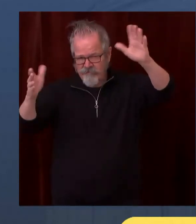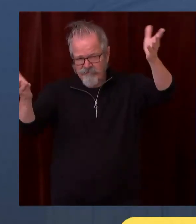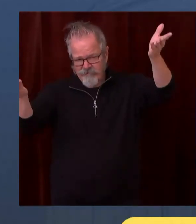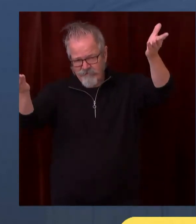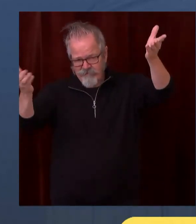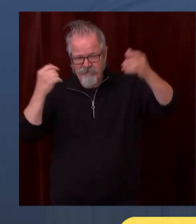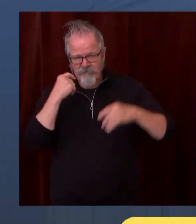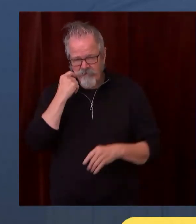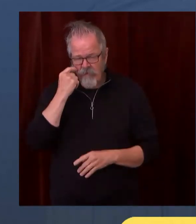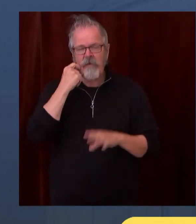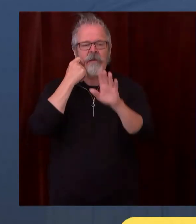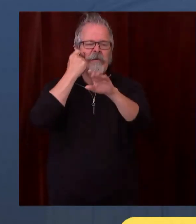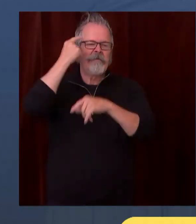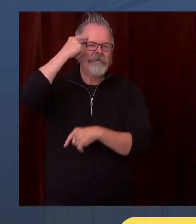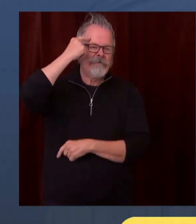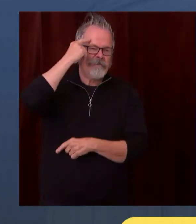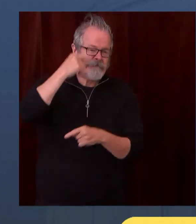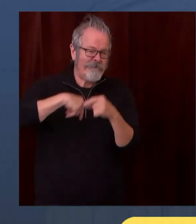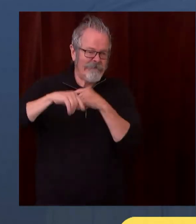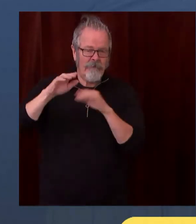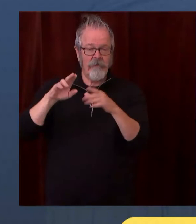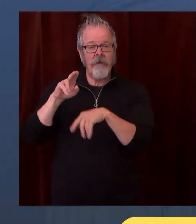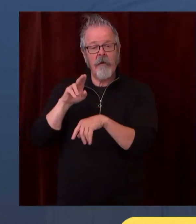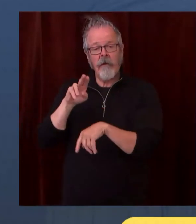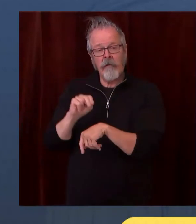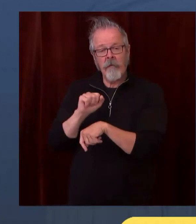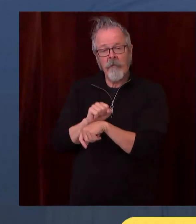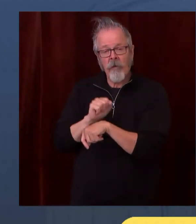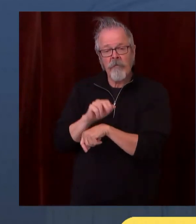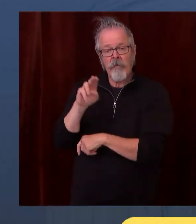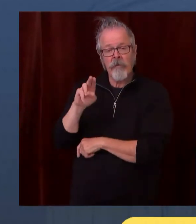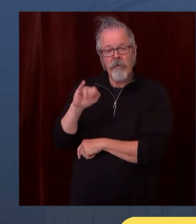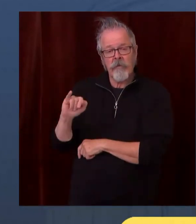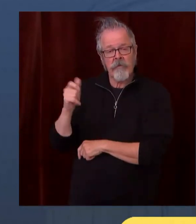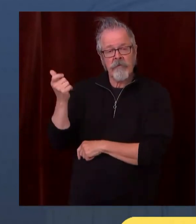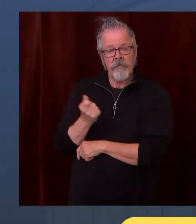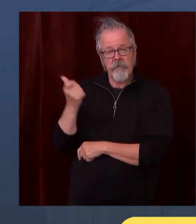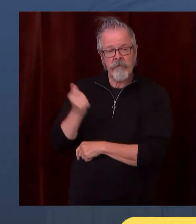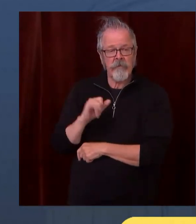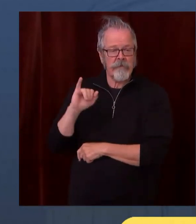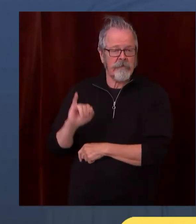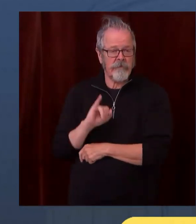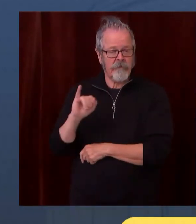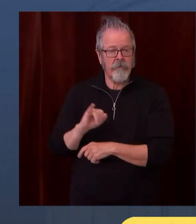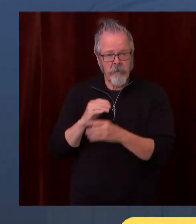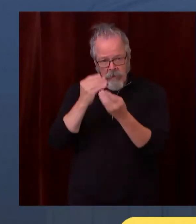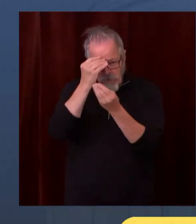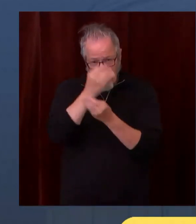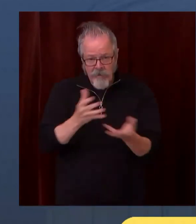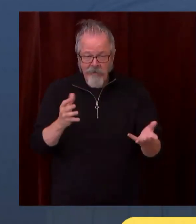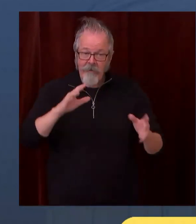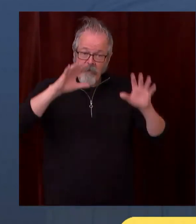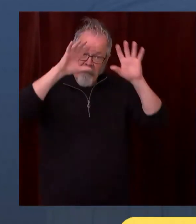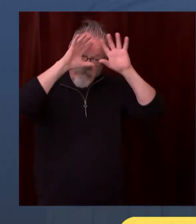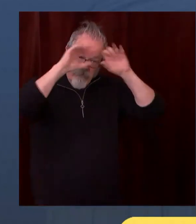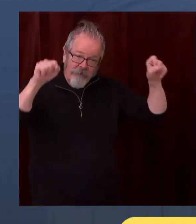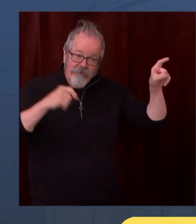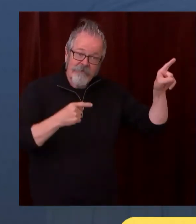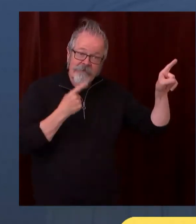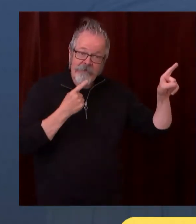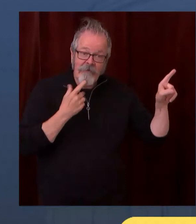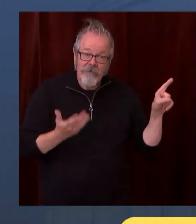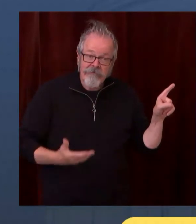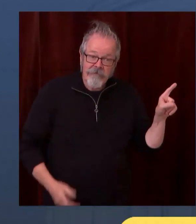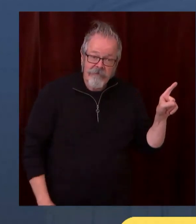The president has said this is a $400 a week program, but that's double counting the $100